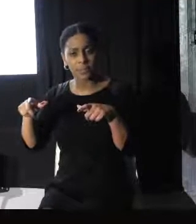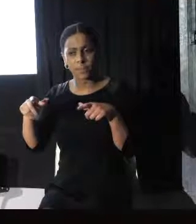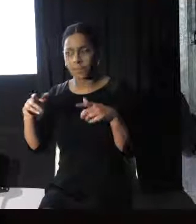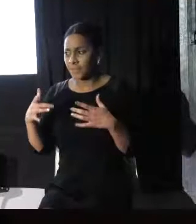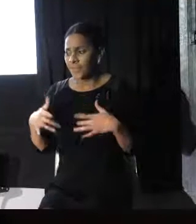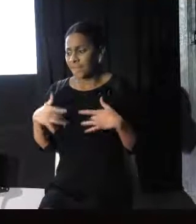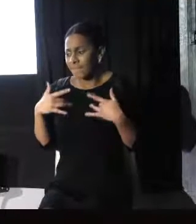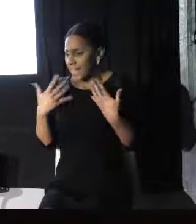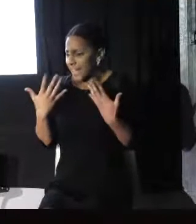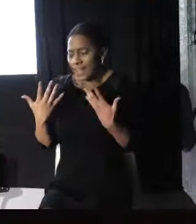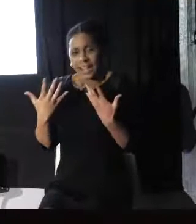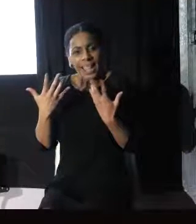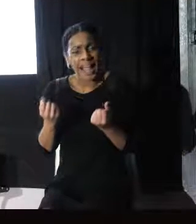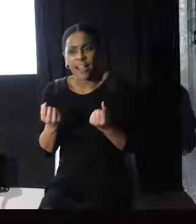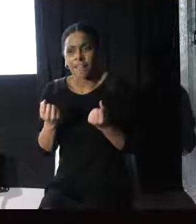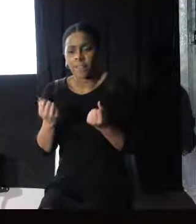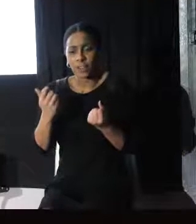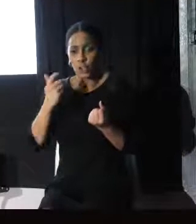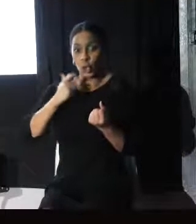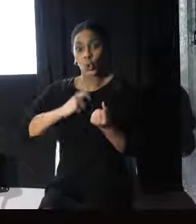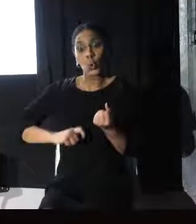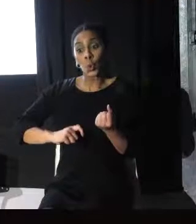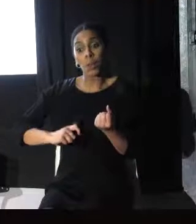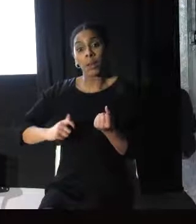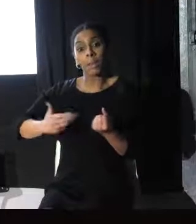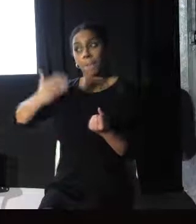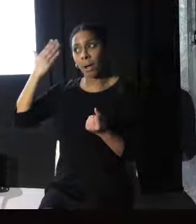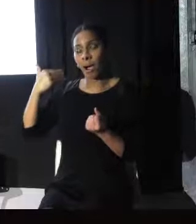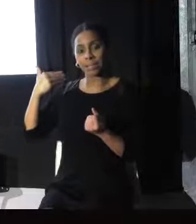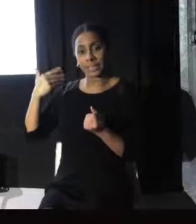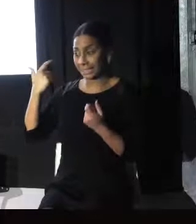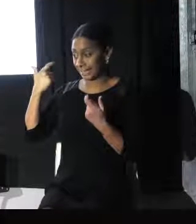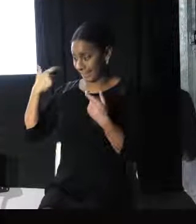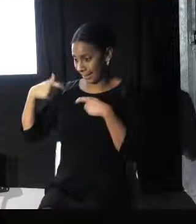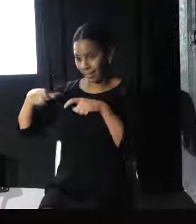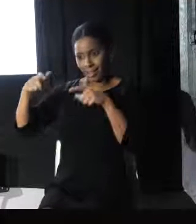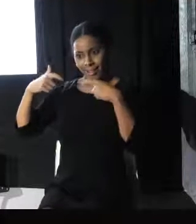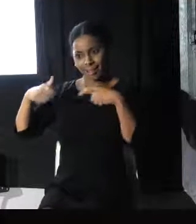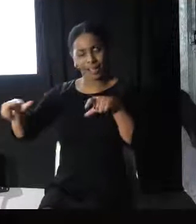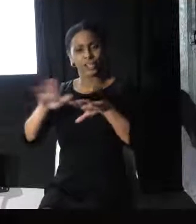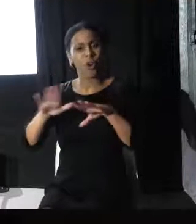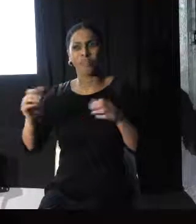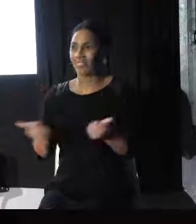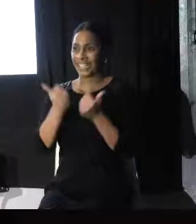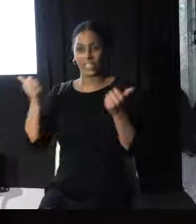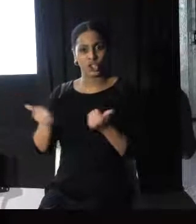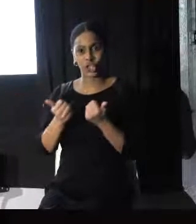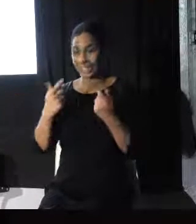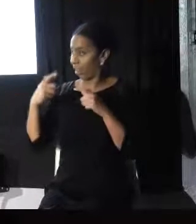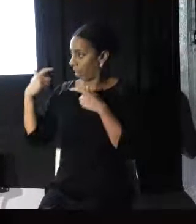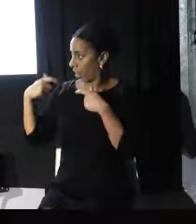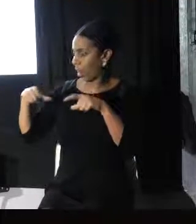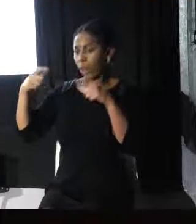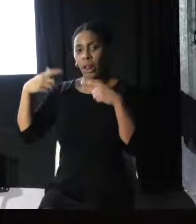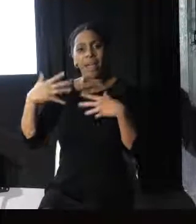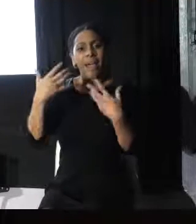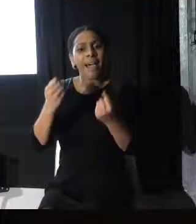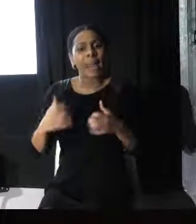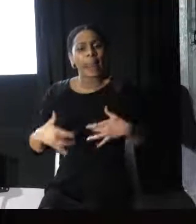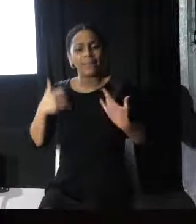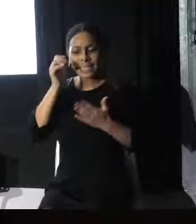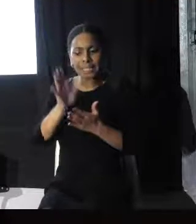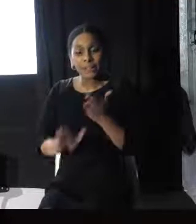unfinished nature of the human past, and I think the humanity here is central as well, as lived experience, as memory,